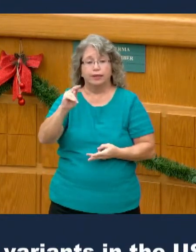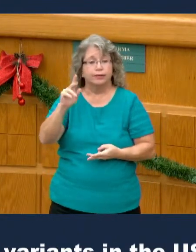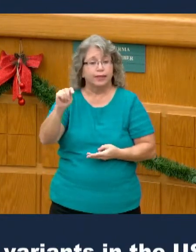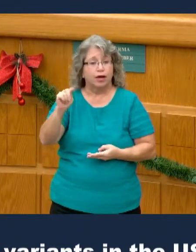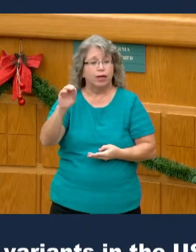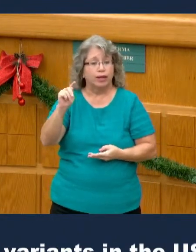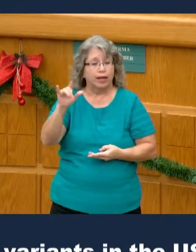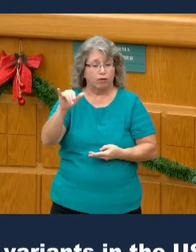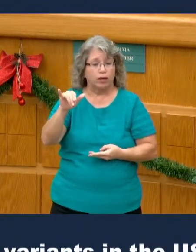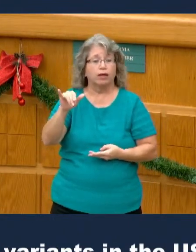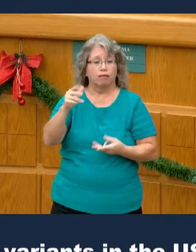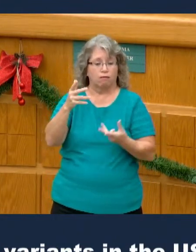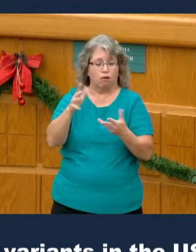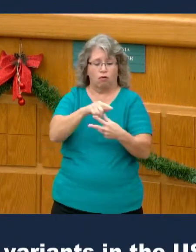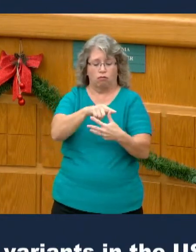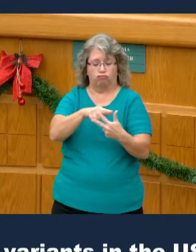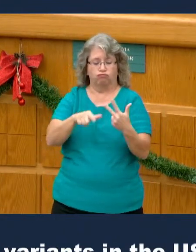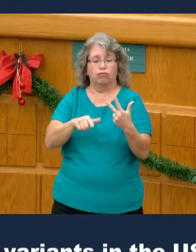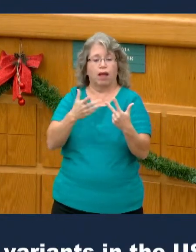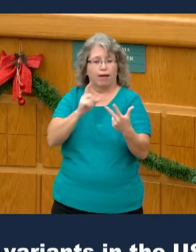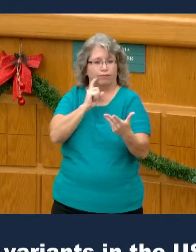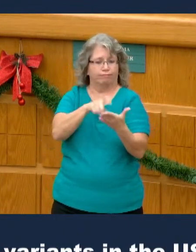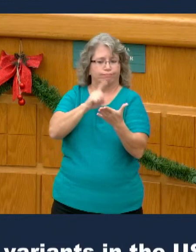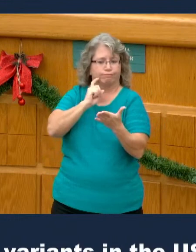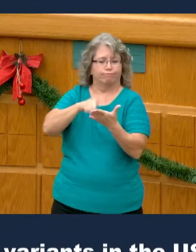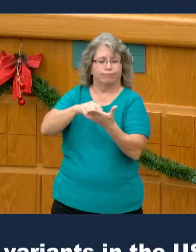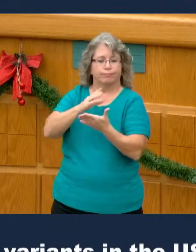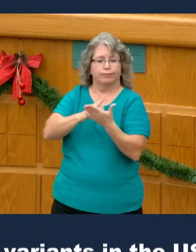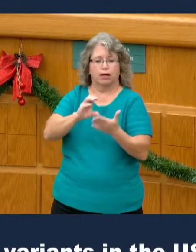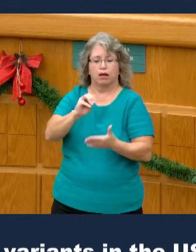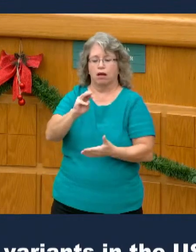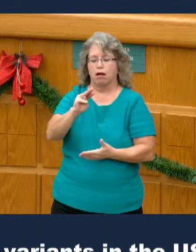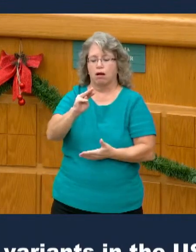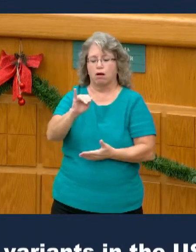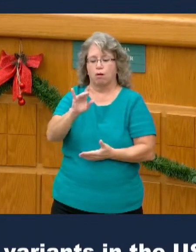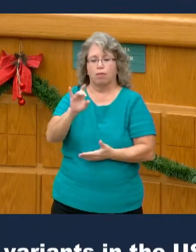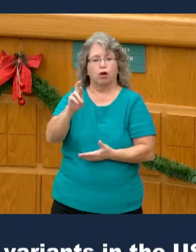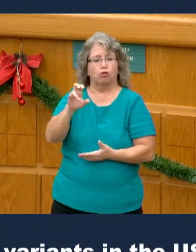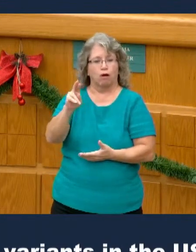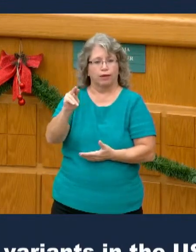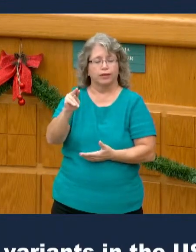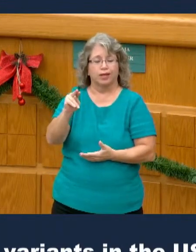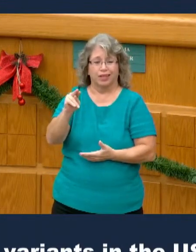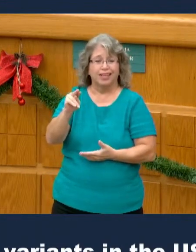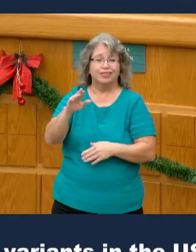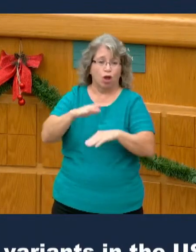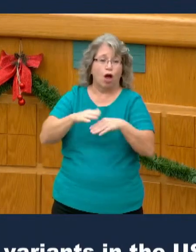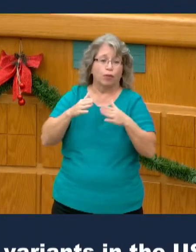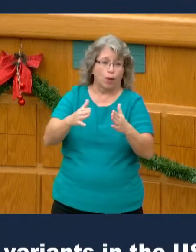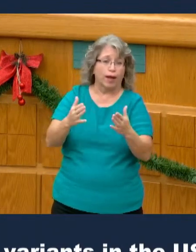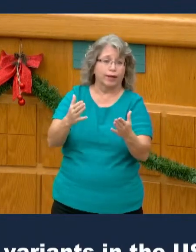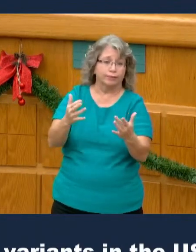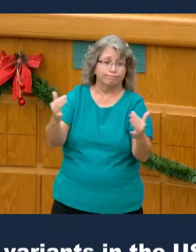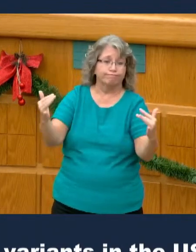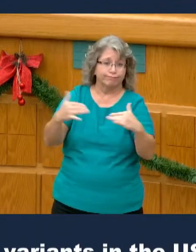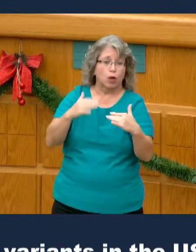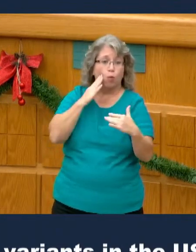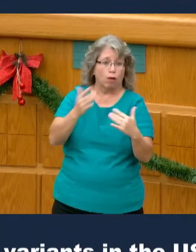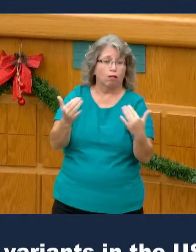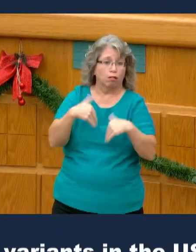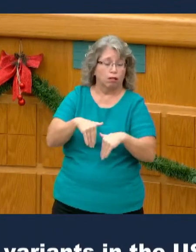detected a case of Omicron. Omicron is on the way, right? We know this. It's now time to prepare.